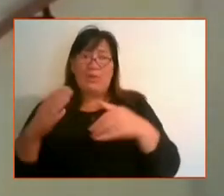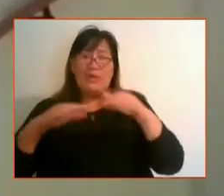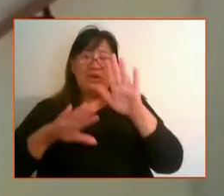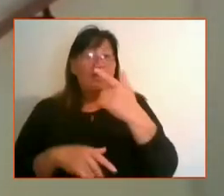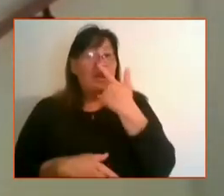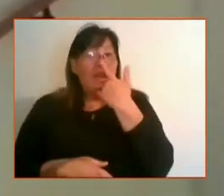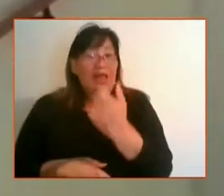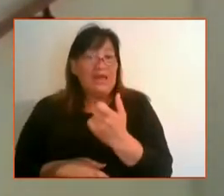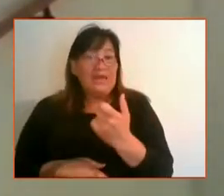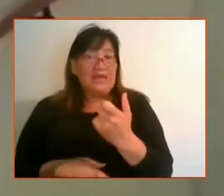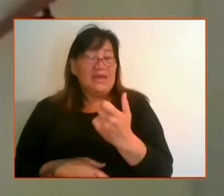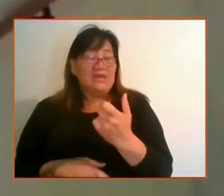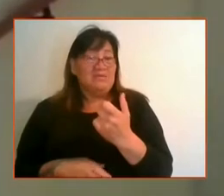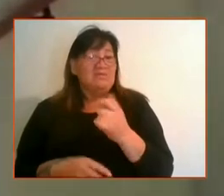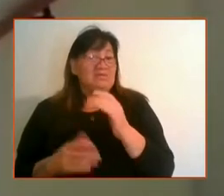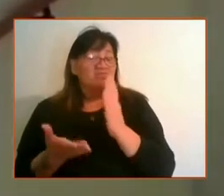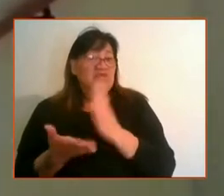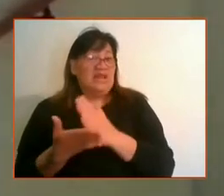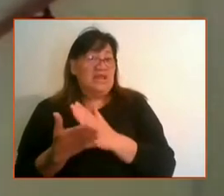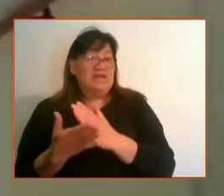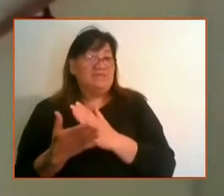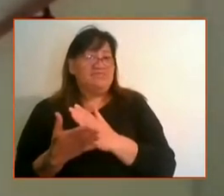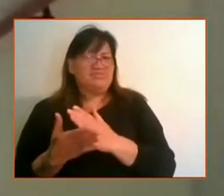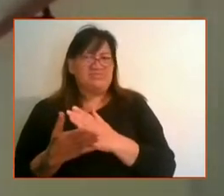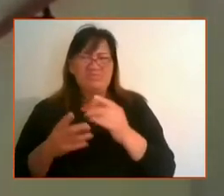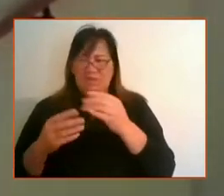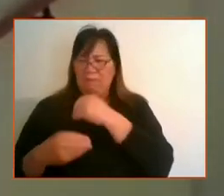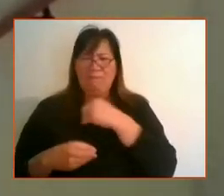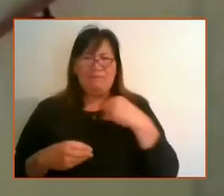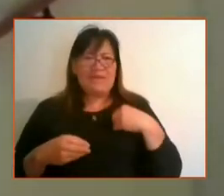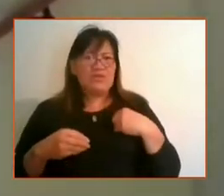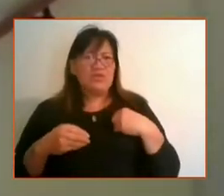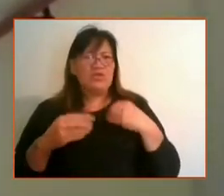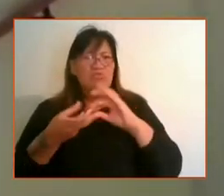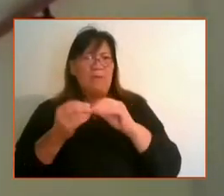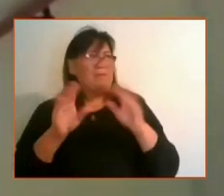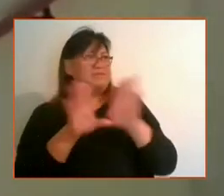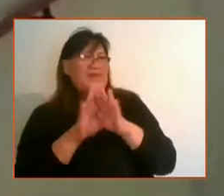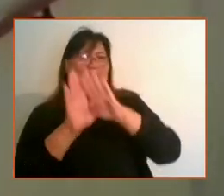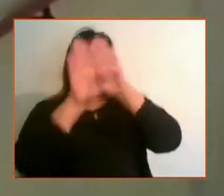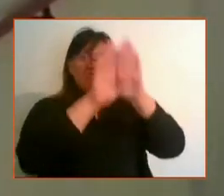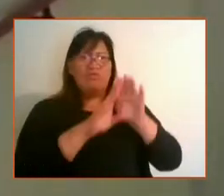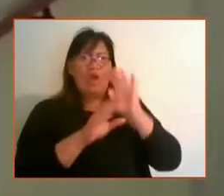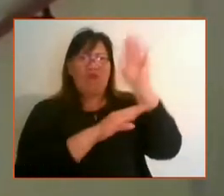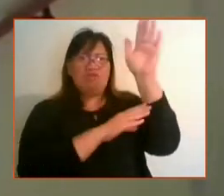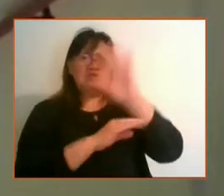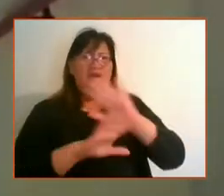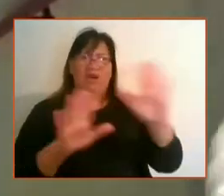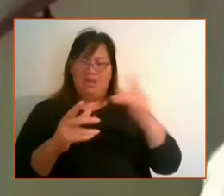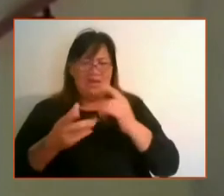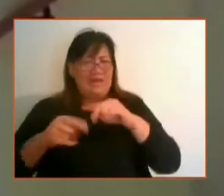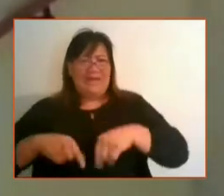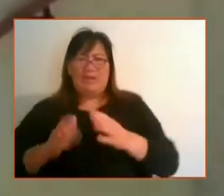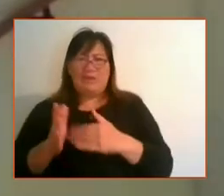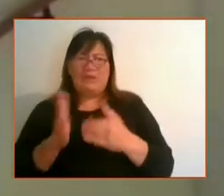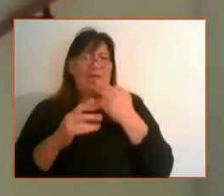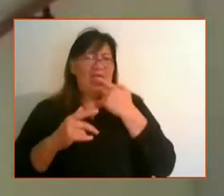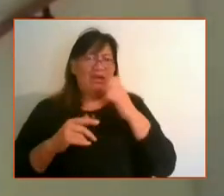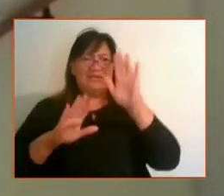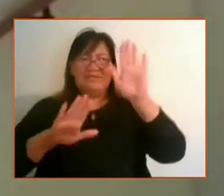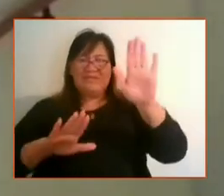we haven't had to carry the medical burden that so many other countries have had to, but of course the economic